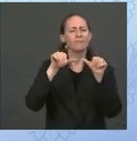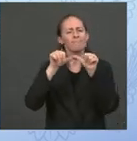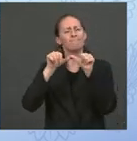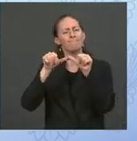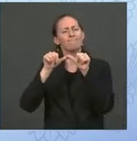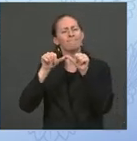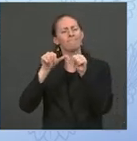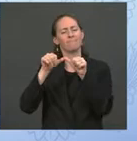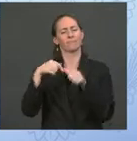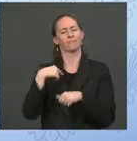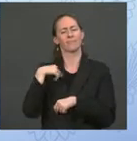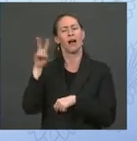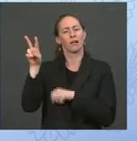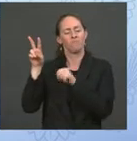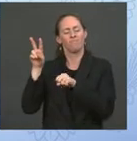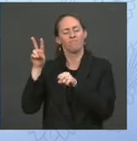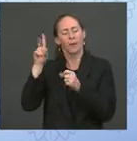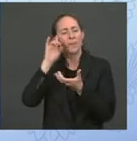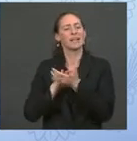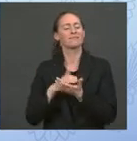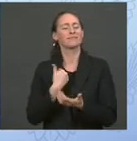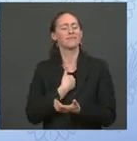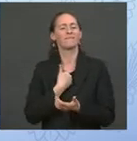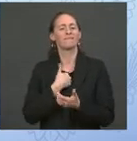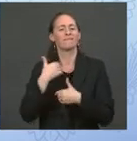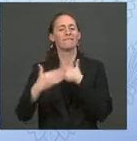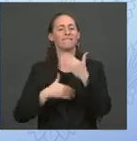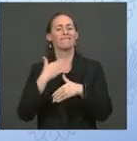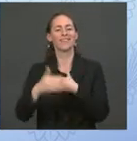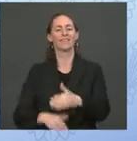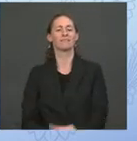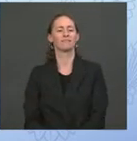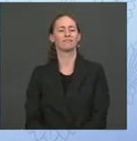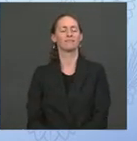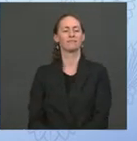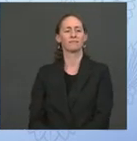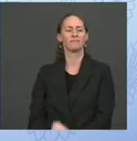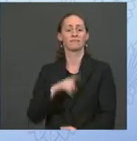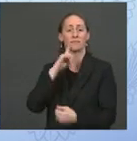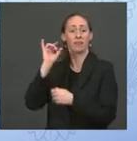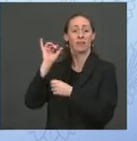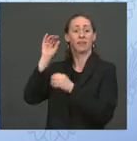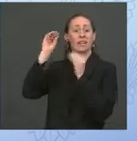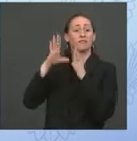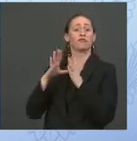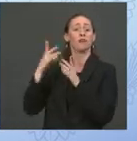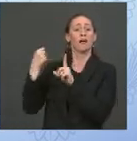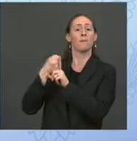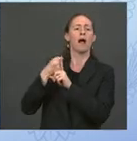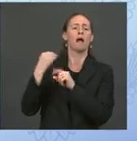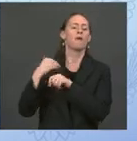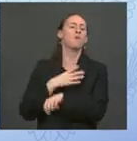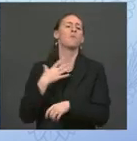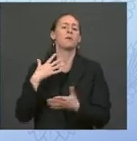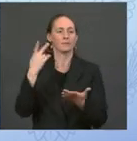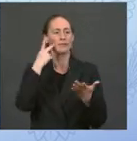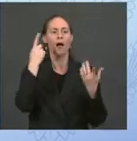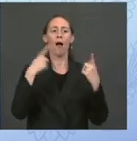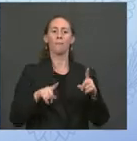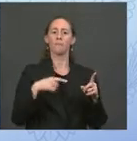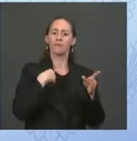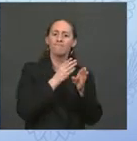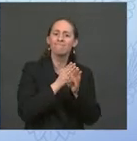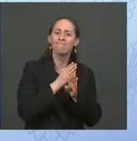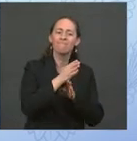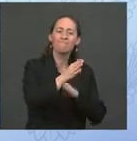myself. The lasting influence they had on me is immeasurable. I chose a career in education because I wanted to do for students what they